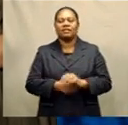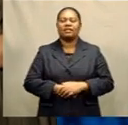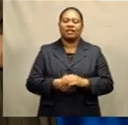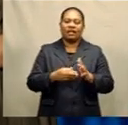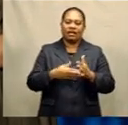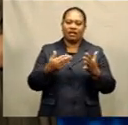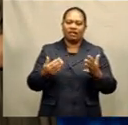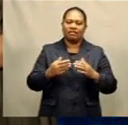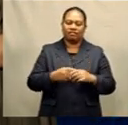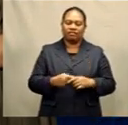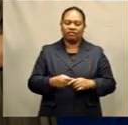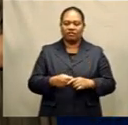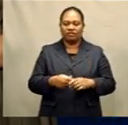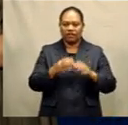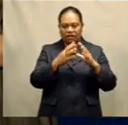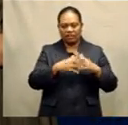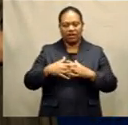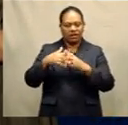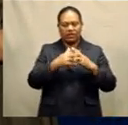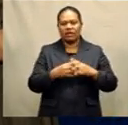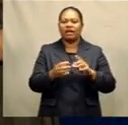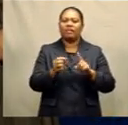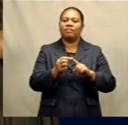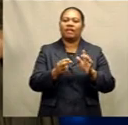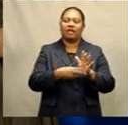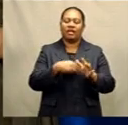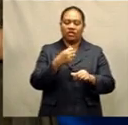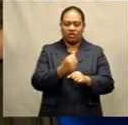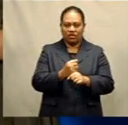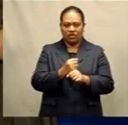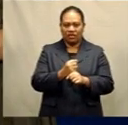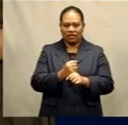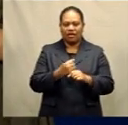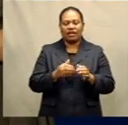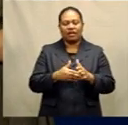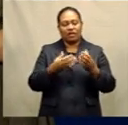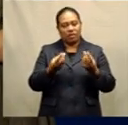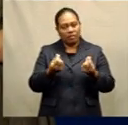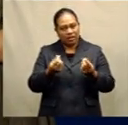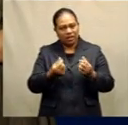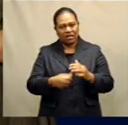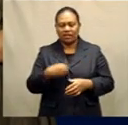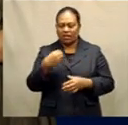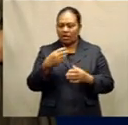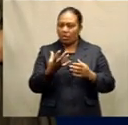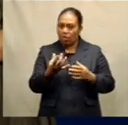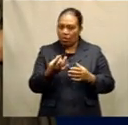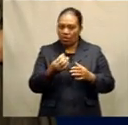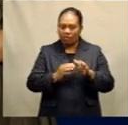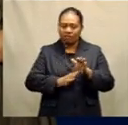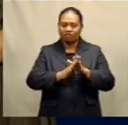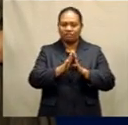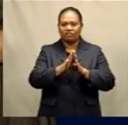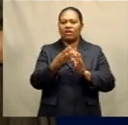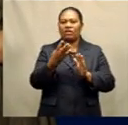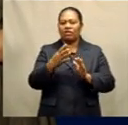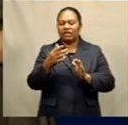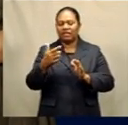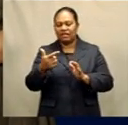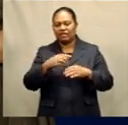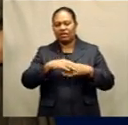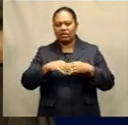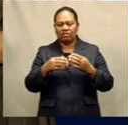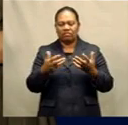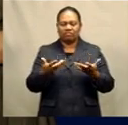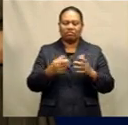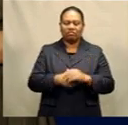against the US greenback, Aussie dollar and the PNG kina. On the commodities market, crude oil rose $1 at $74 a barrel. Gold